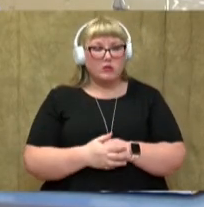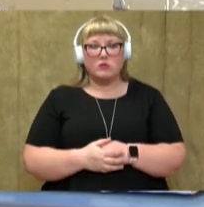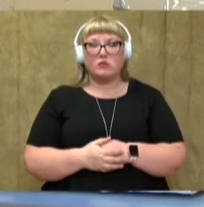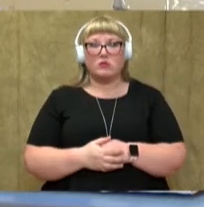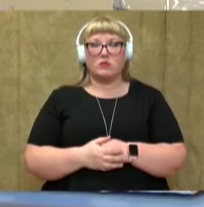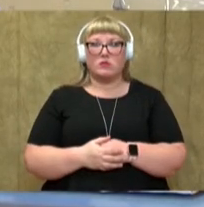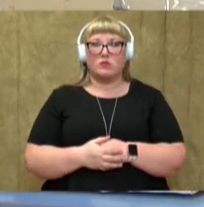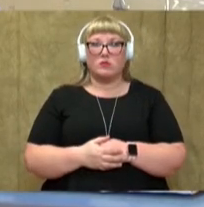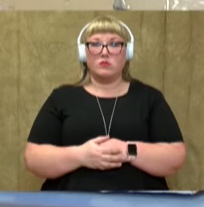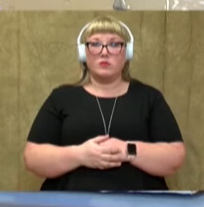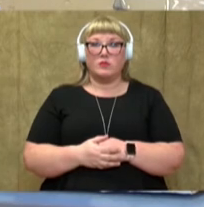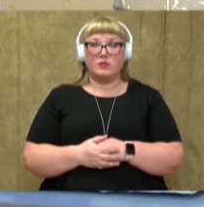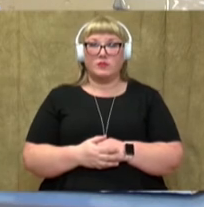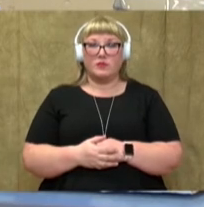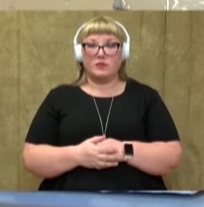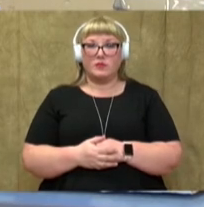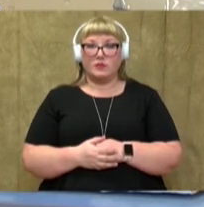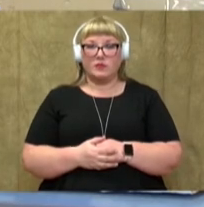the paper.